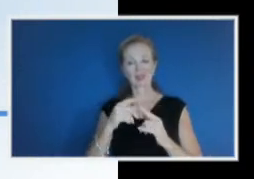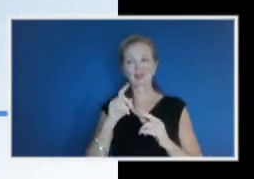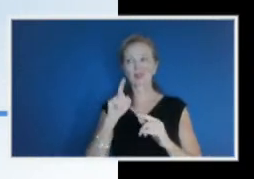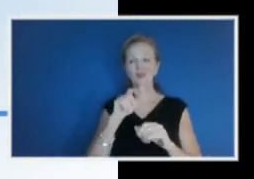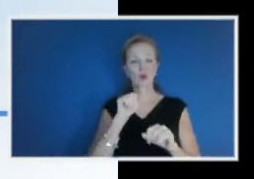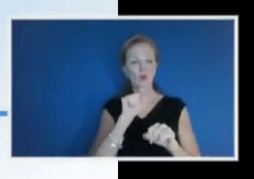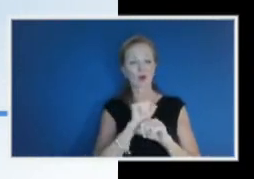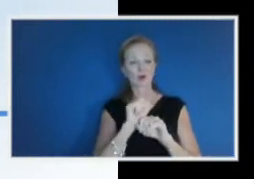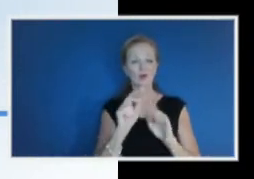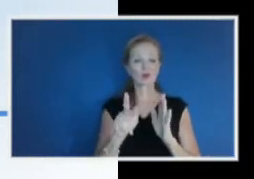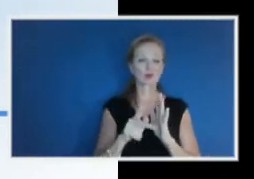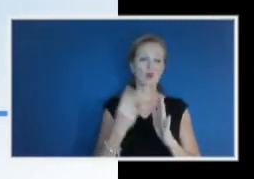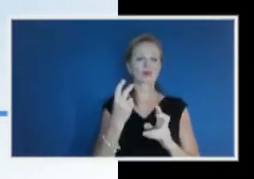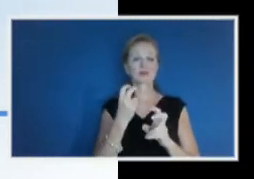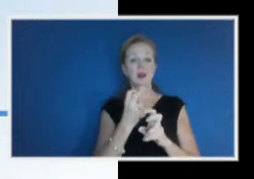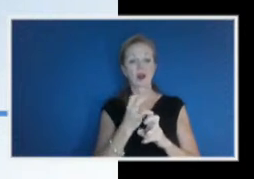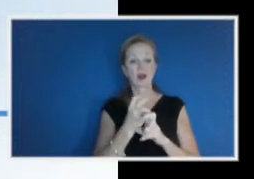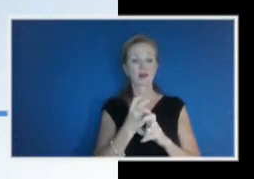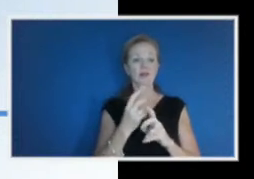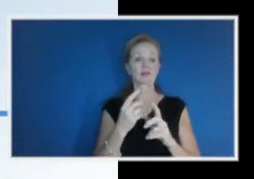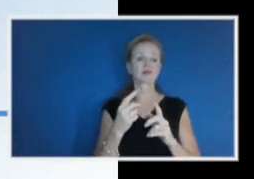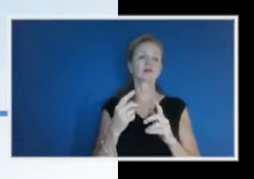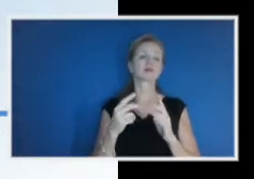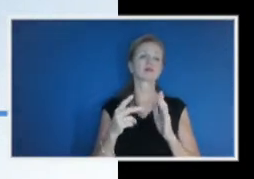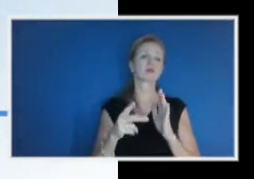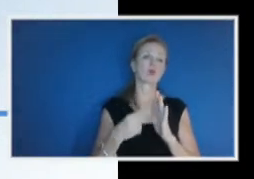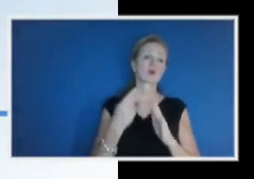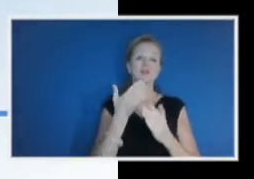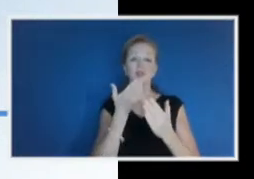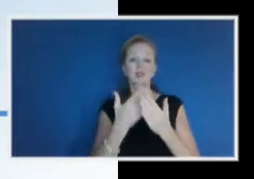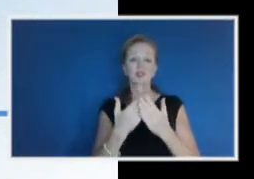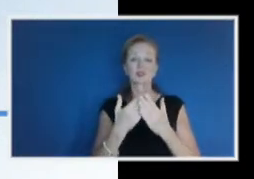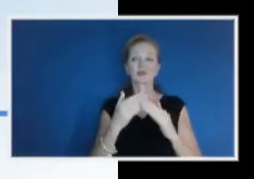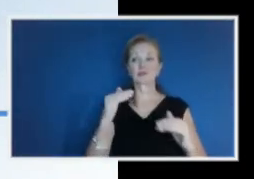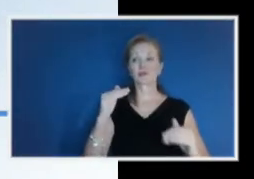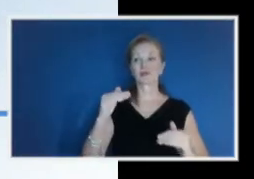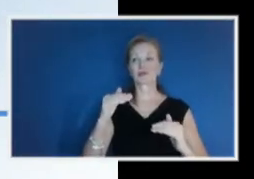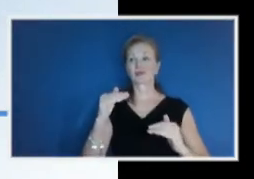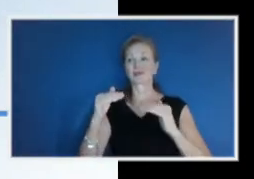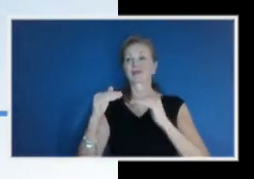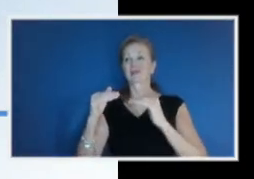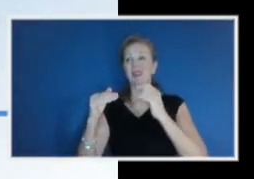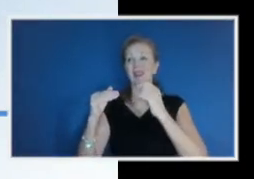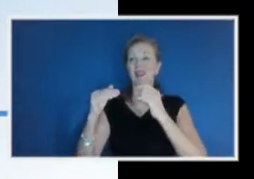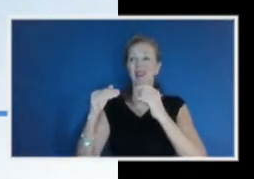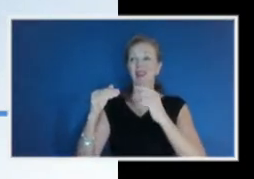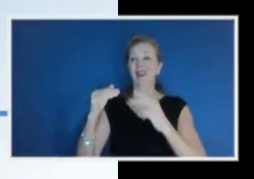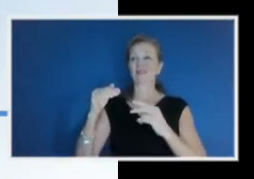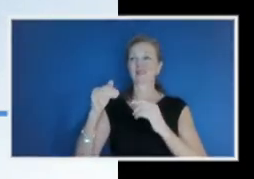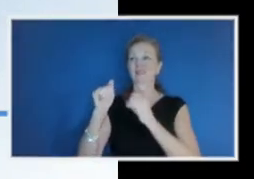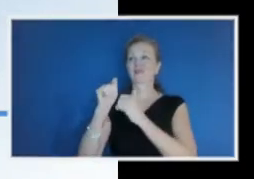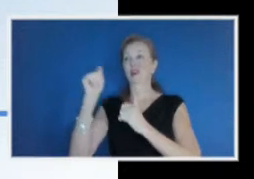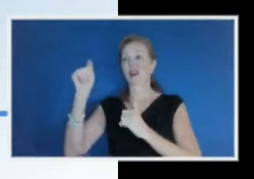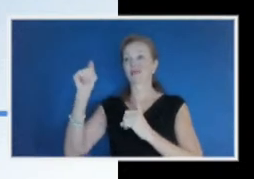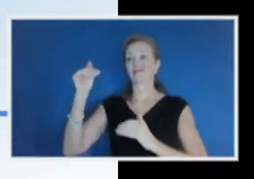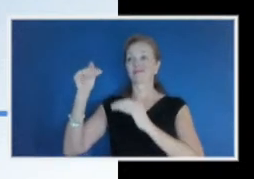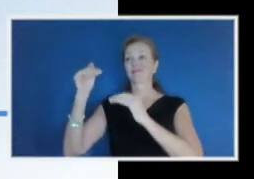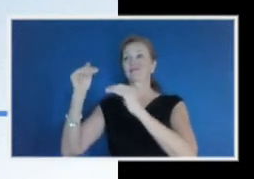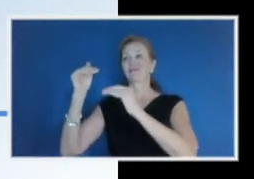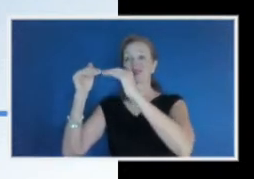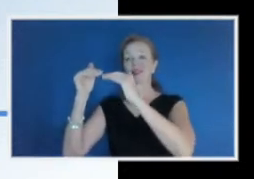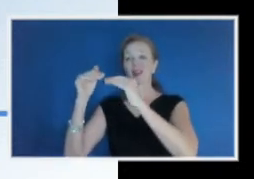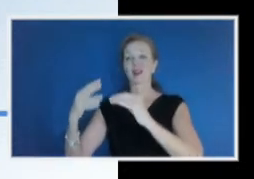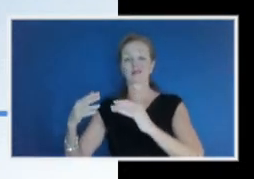hard and be twice as good to get half as far. That certainly does seem to still be a problem for many people. Many of